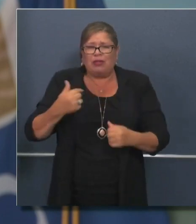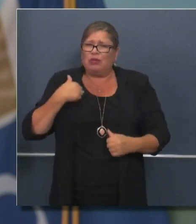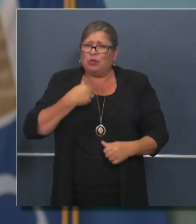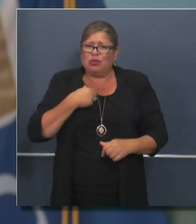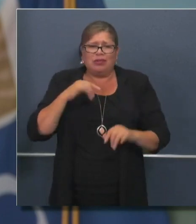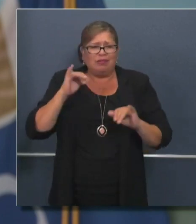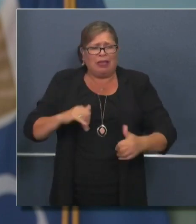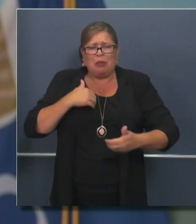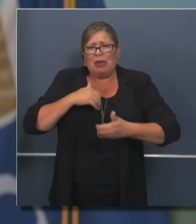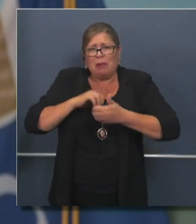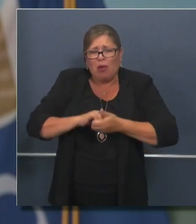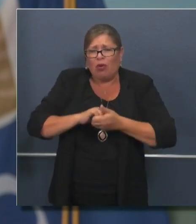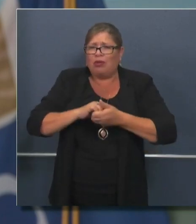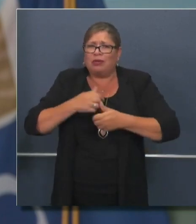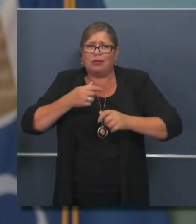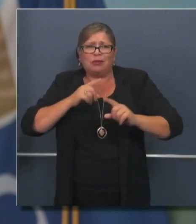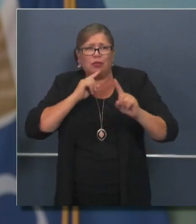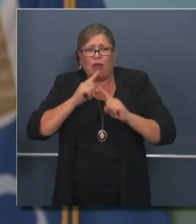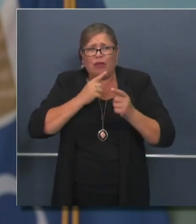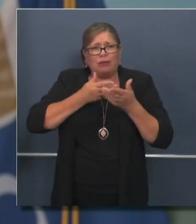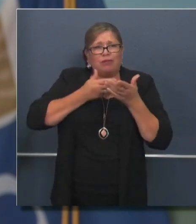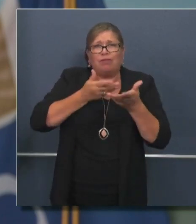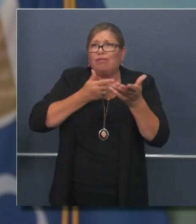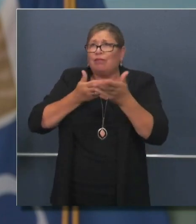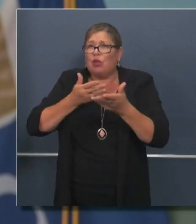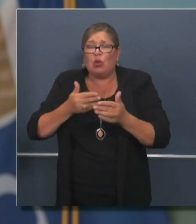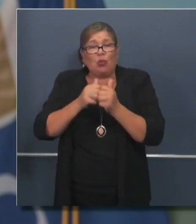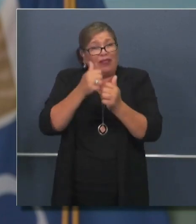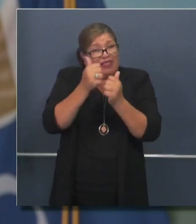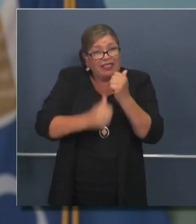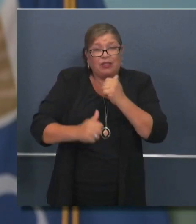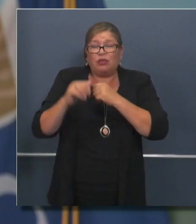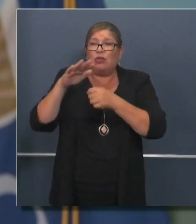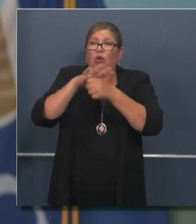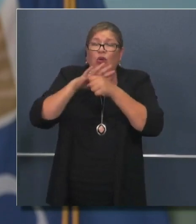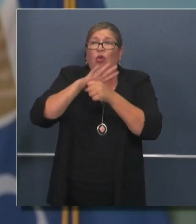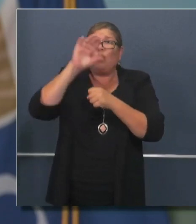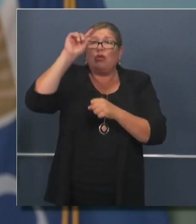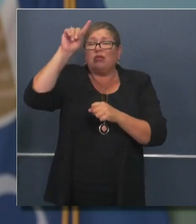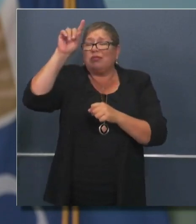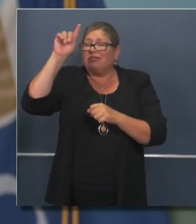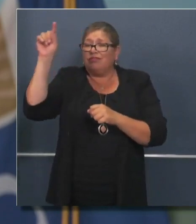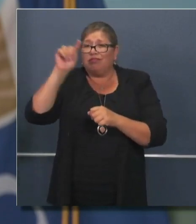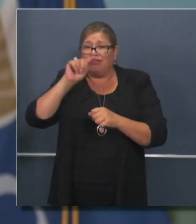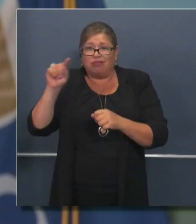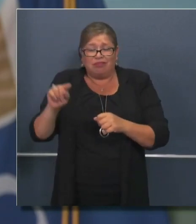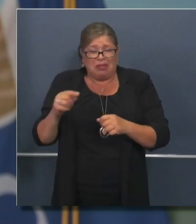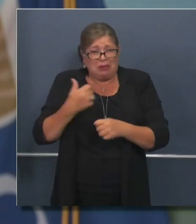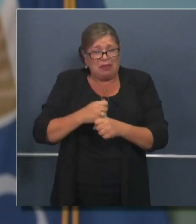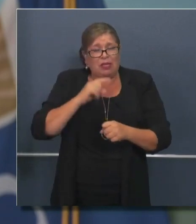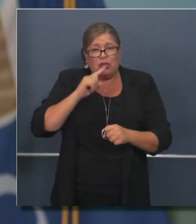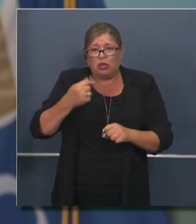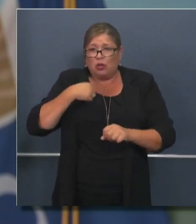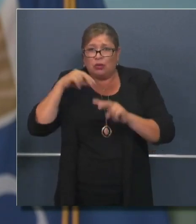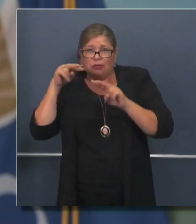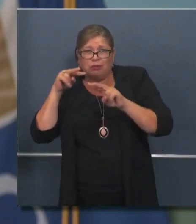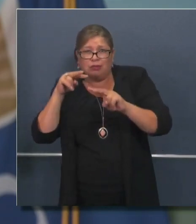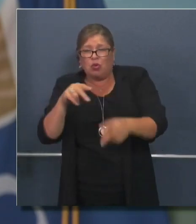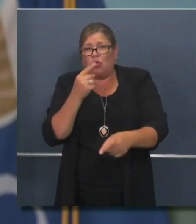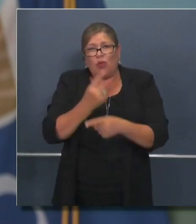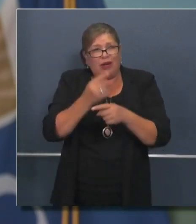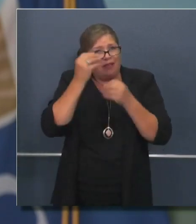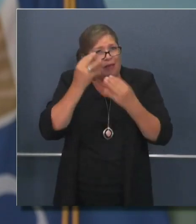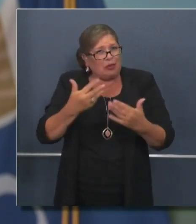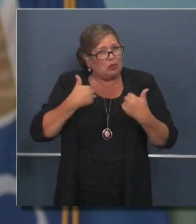officers, those, the tremendous teams that they have at the local level working hard to not only track this data, but make